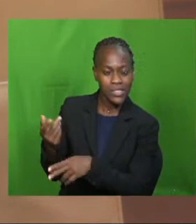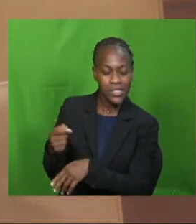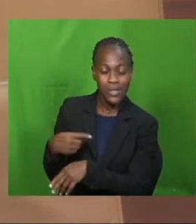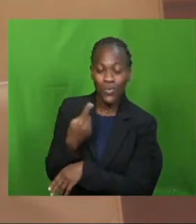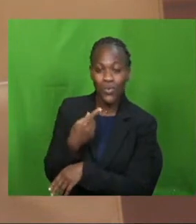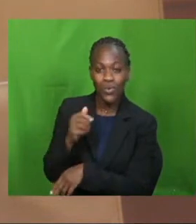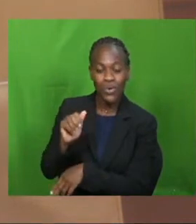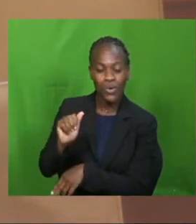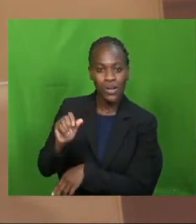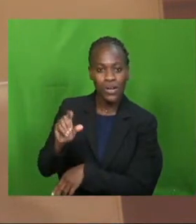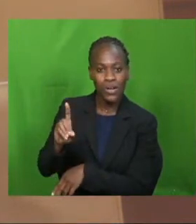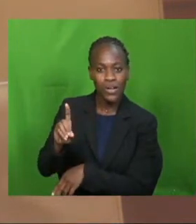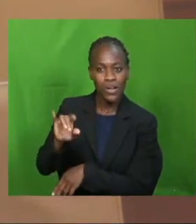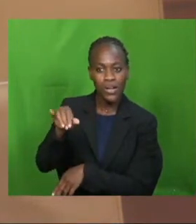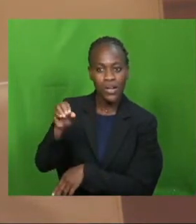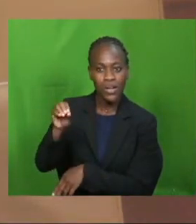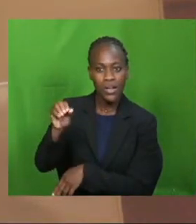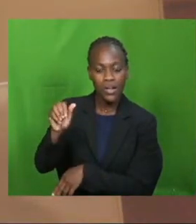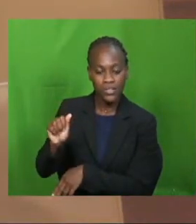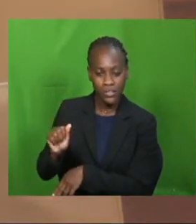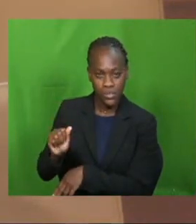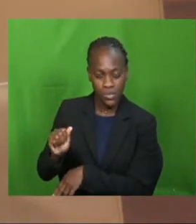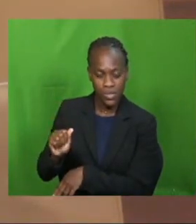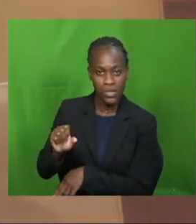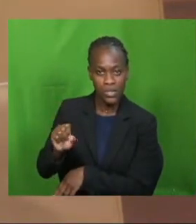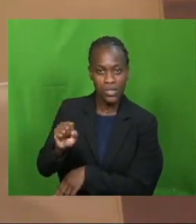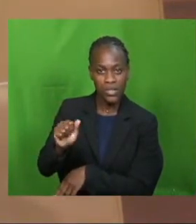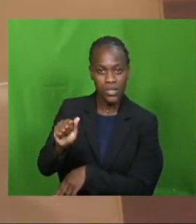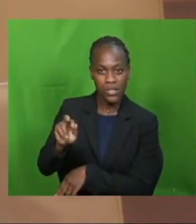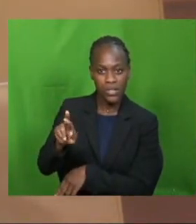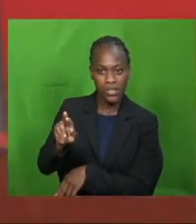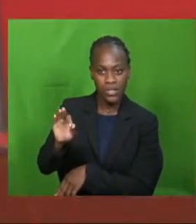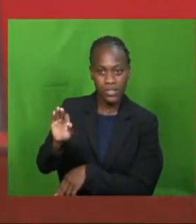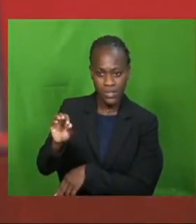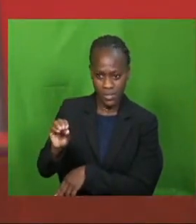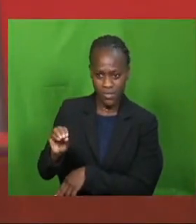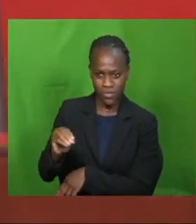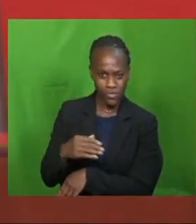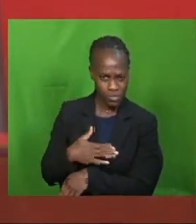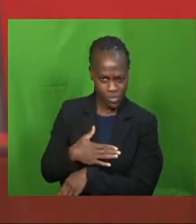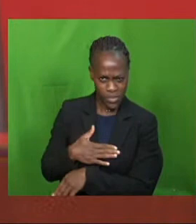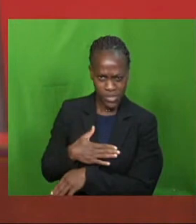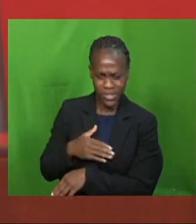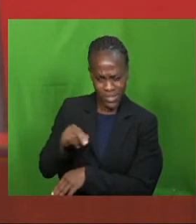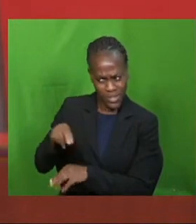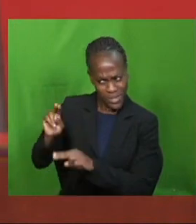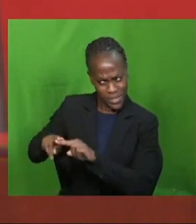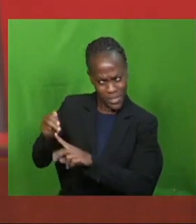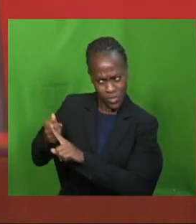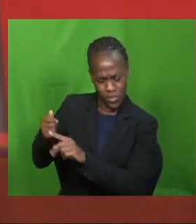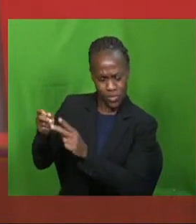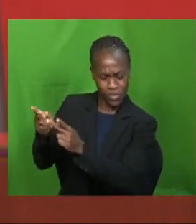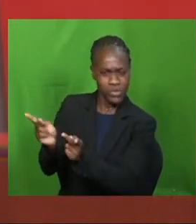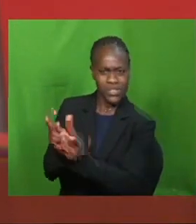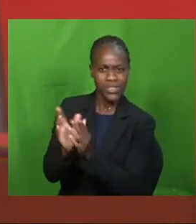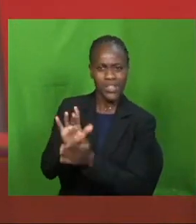minds of the people. So, Honourable Carlos, please go and ask the question from here.